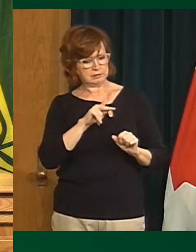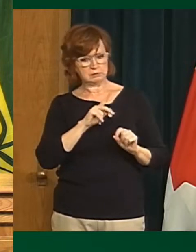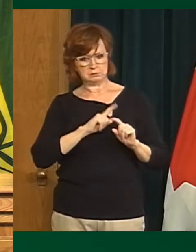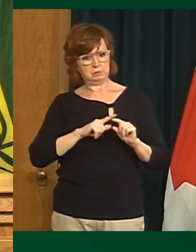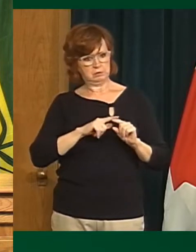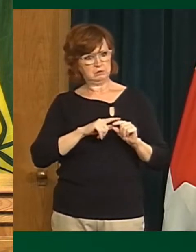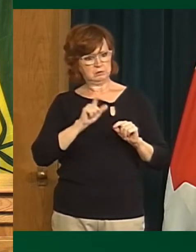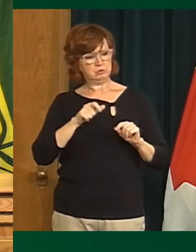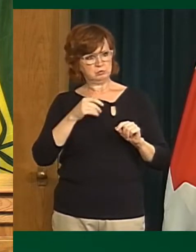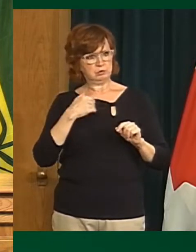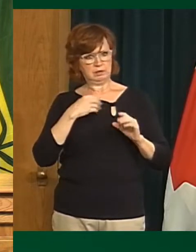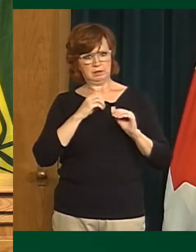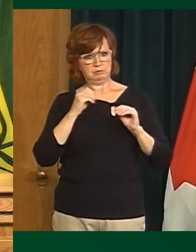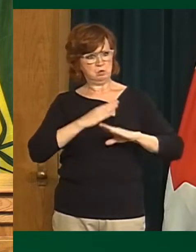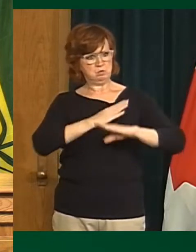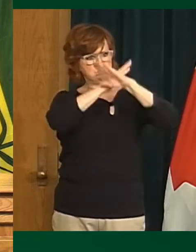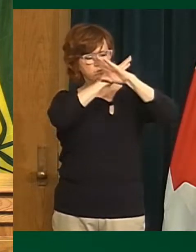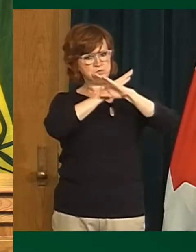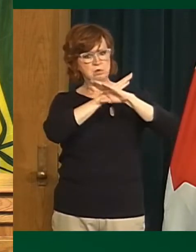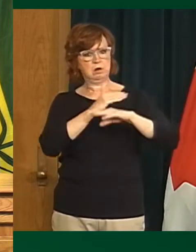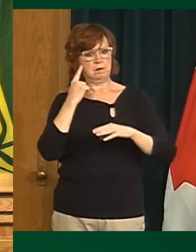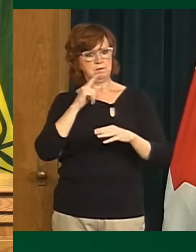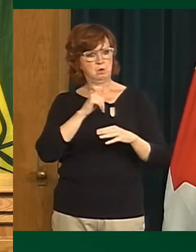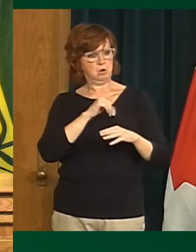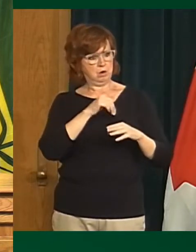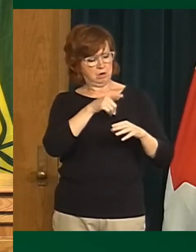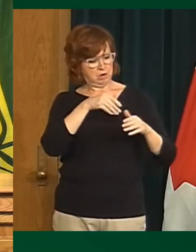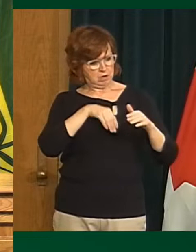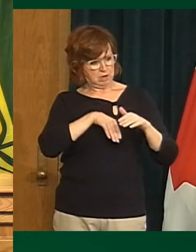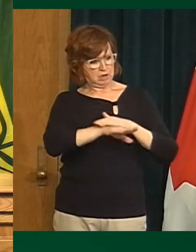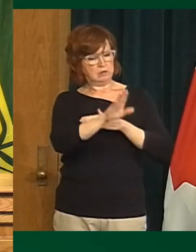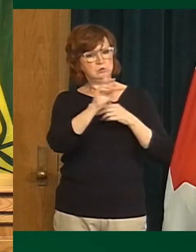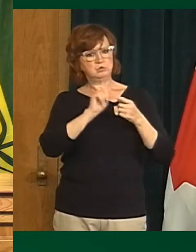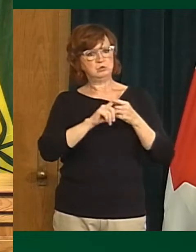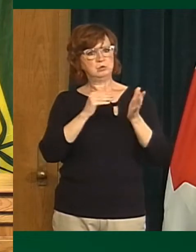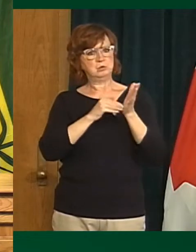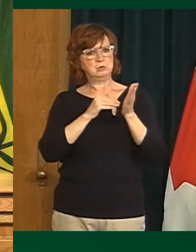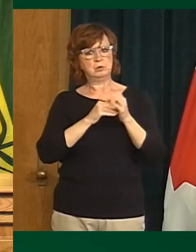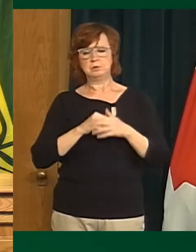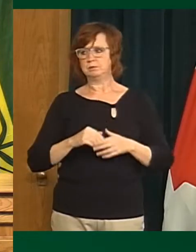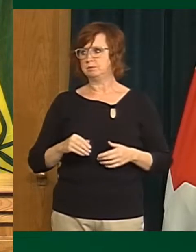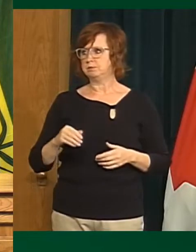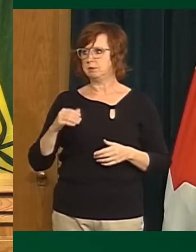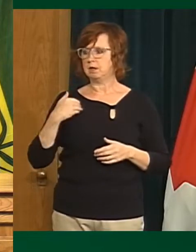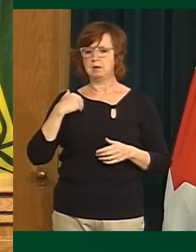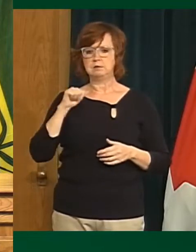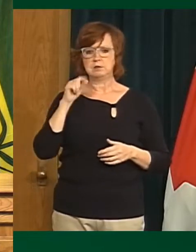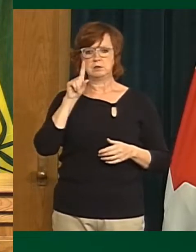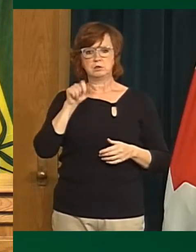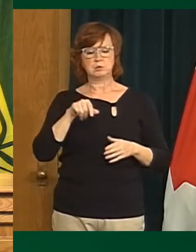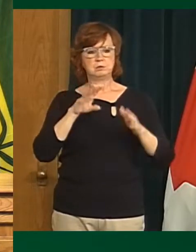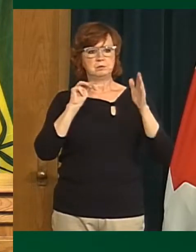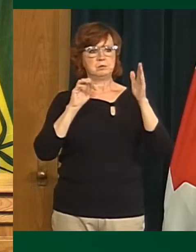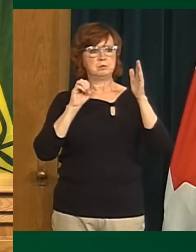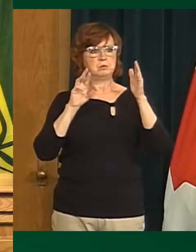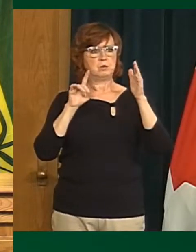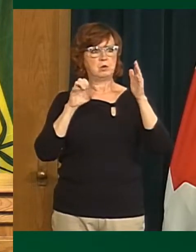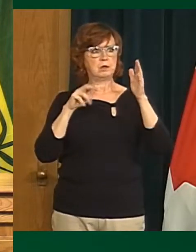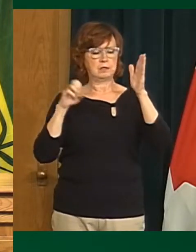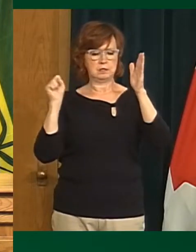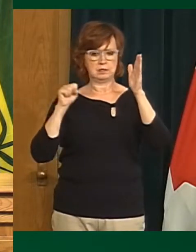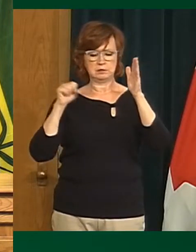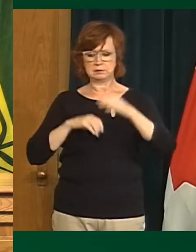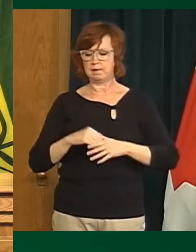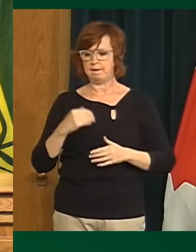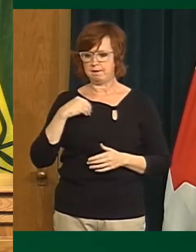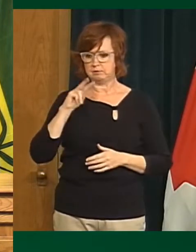any barriers to exist for anybody. Do you have a follow-up question, Morgan? Yeah, I do. I'm hoping the province can